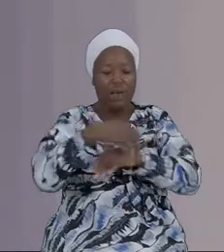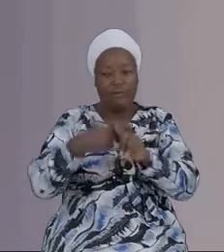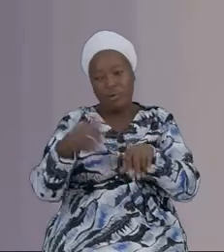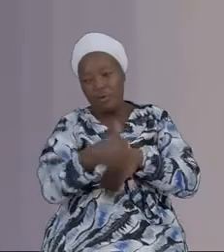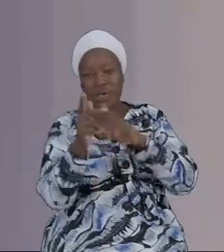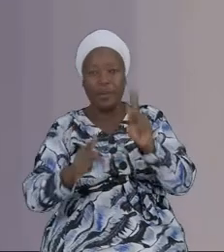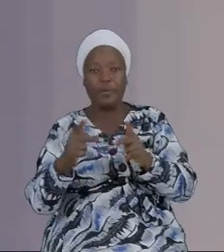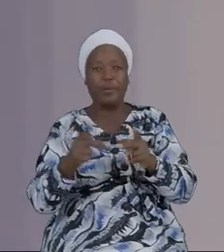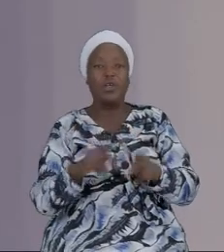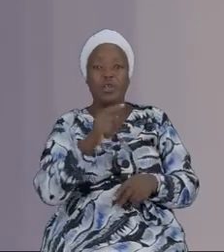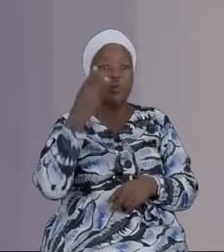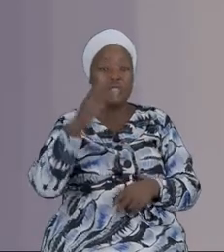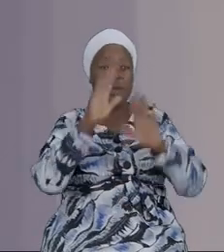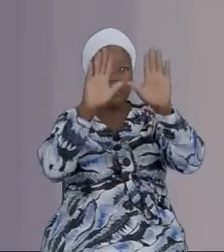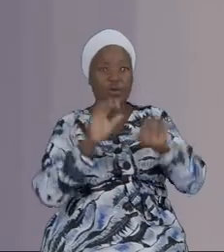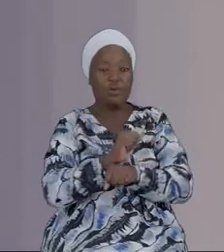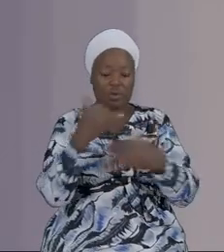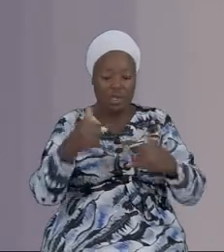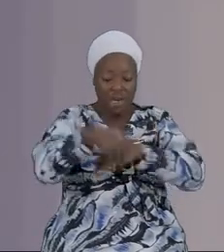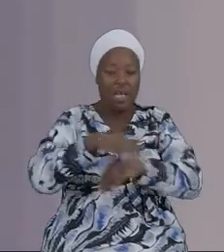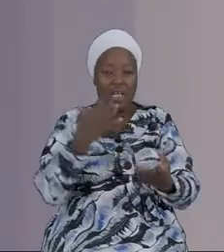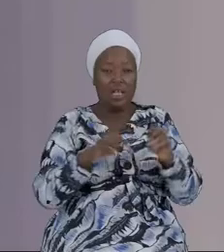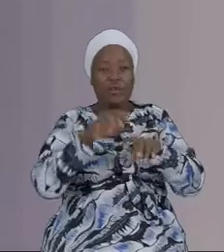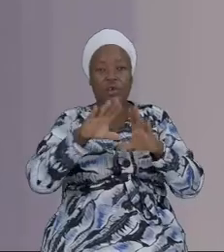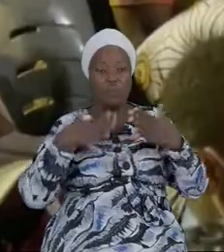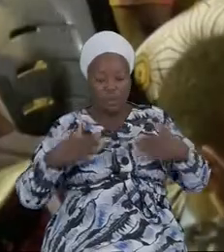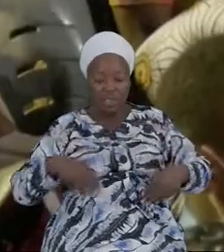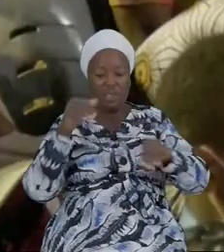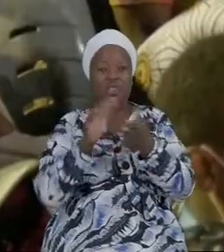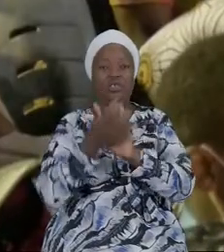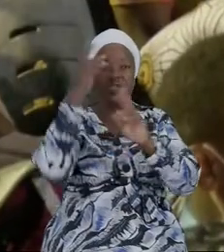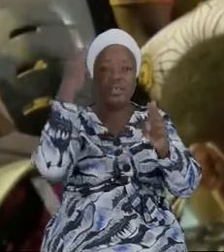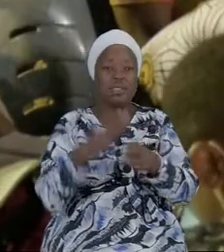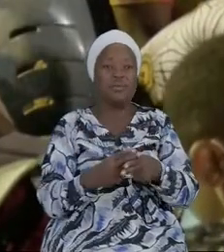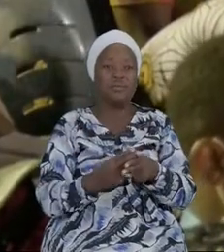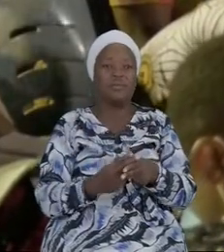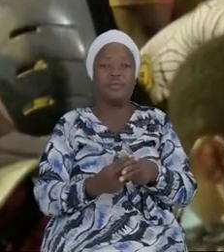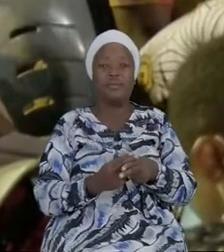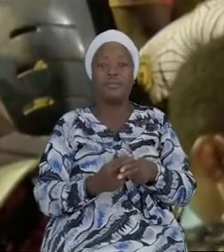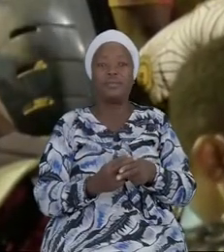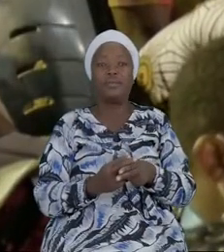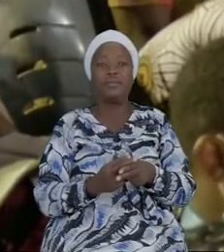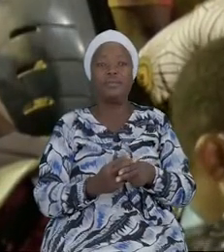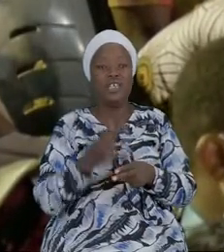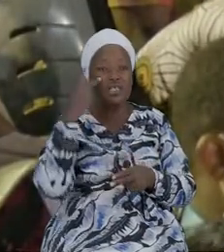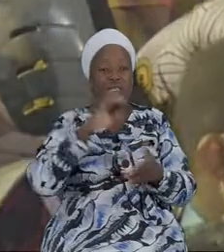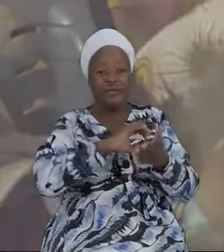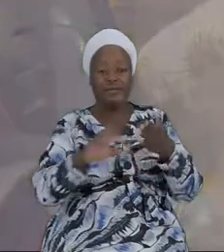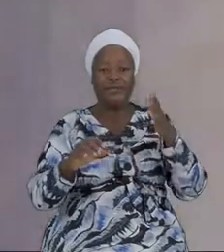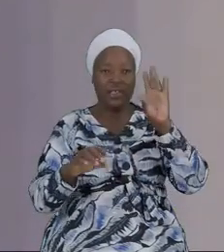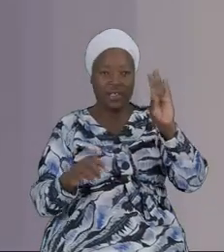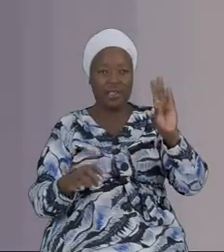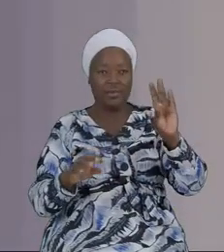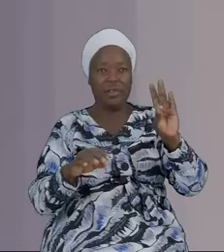people. You'll see miracles tonight, even in your body, in Jesus' name. Look at verse 7.